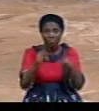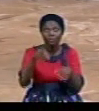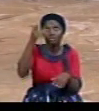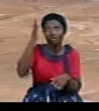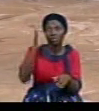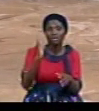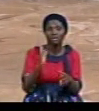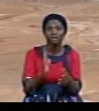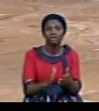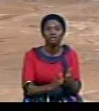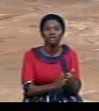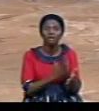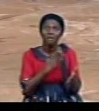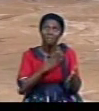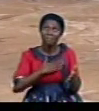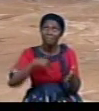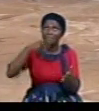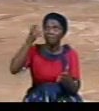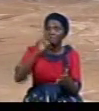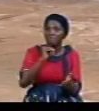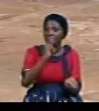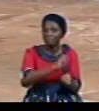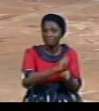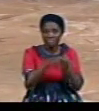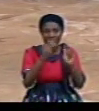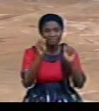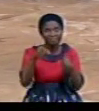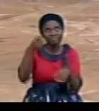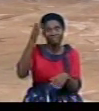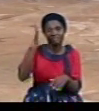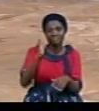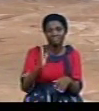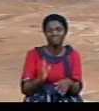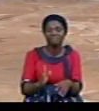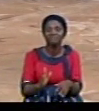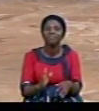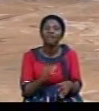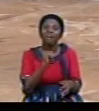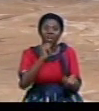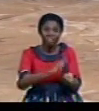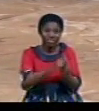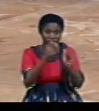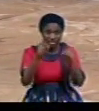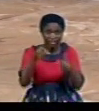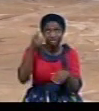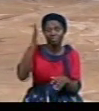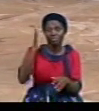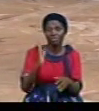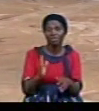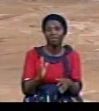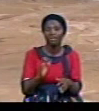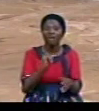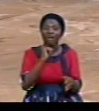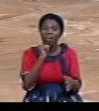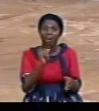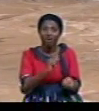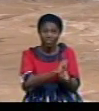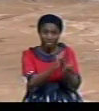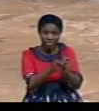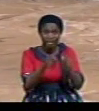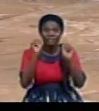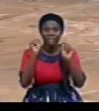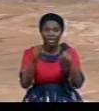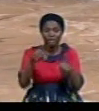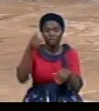unchangeable my God unchangeable God unchangeable God unchangeable God